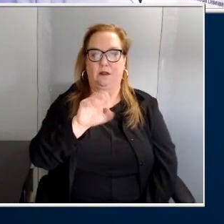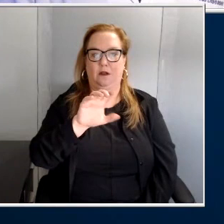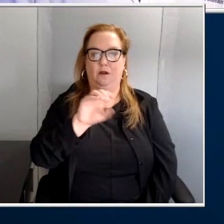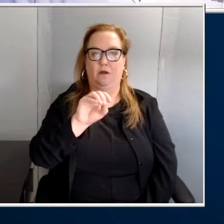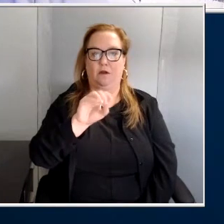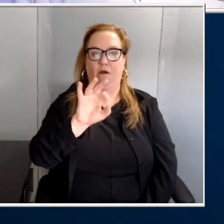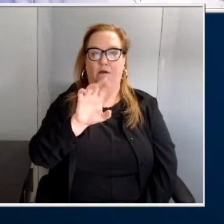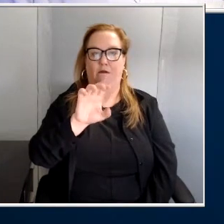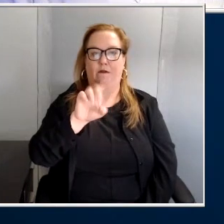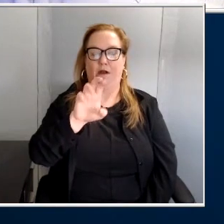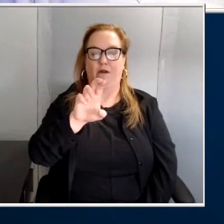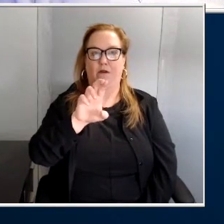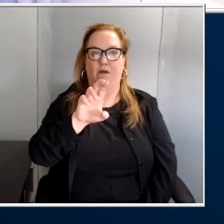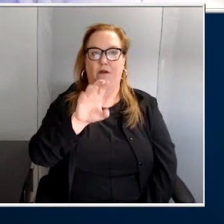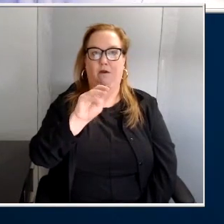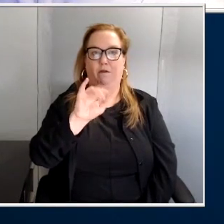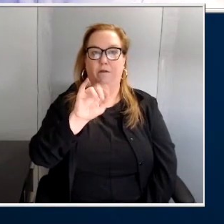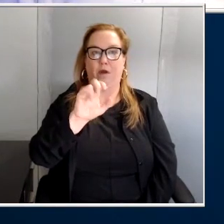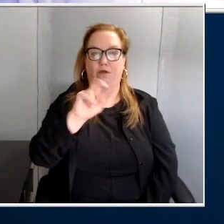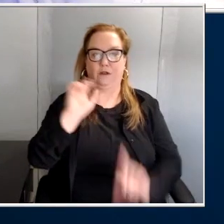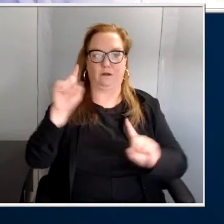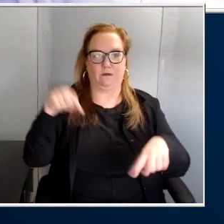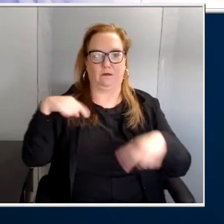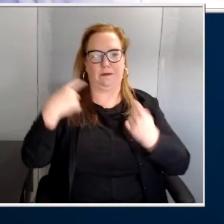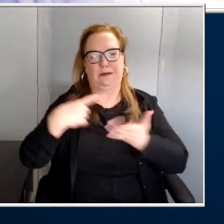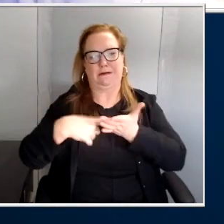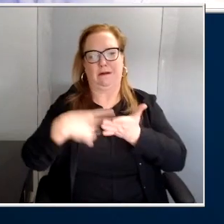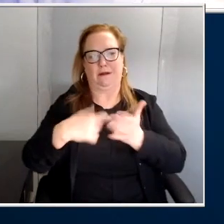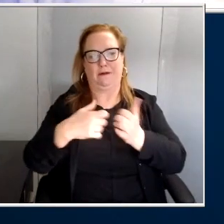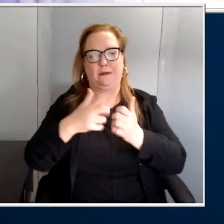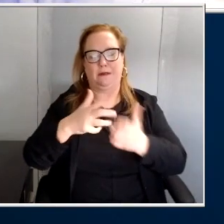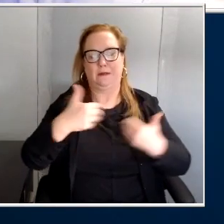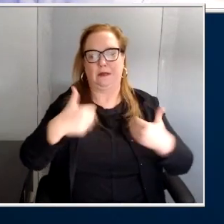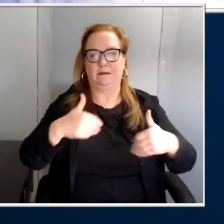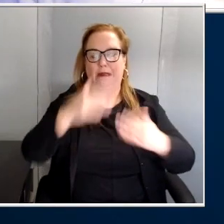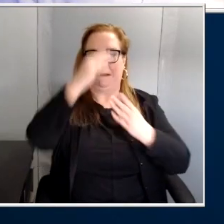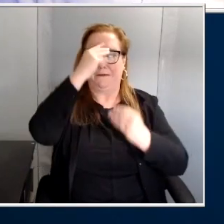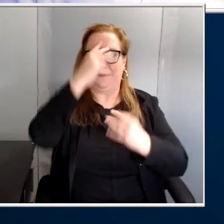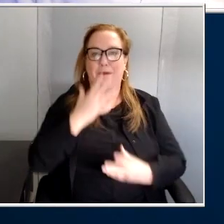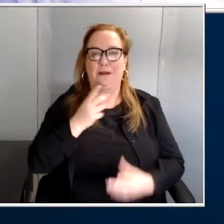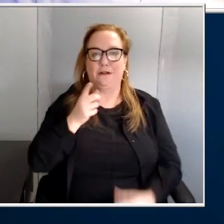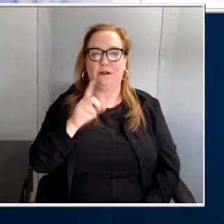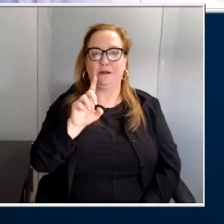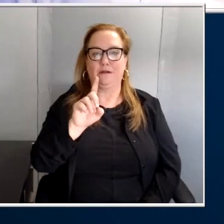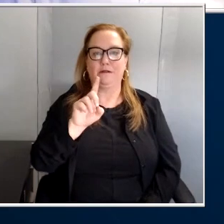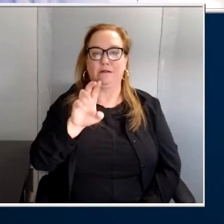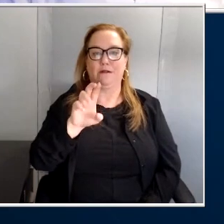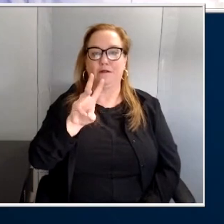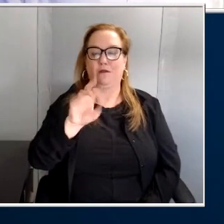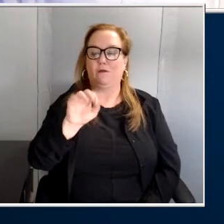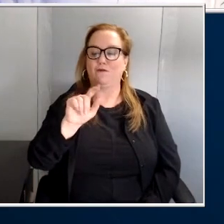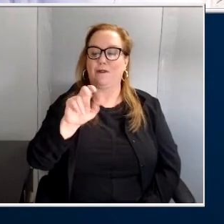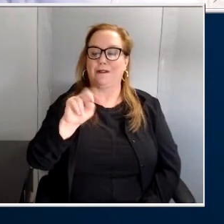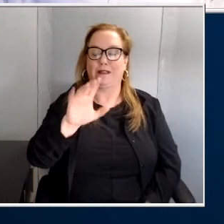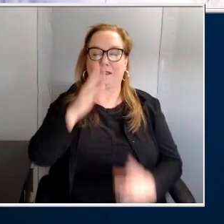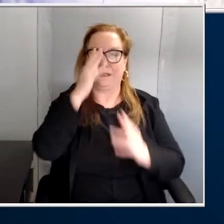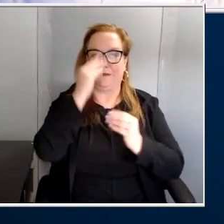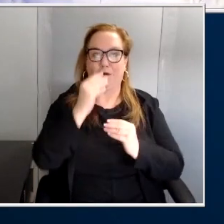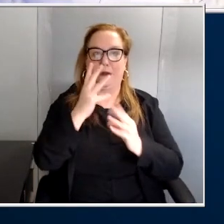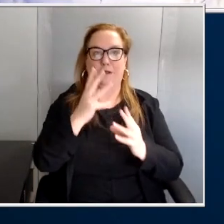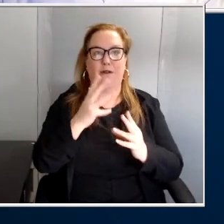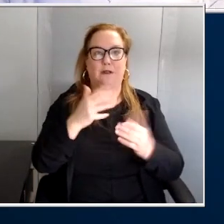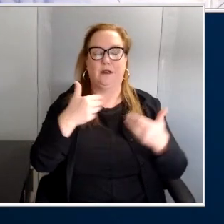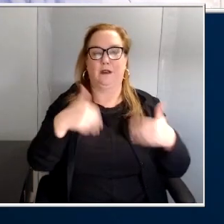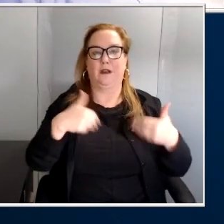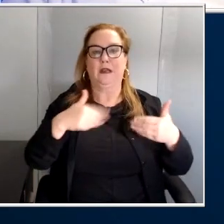conversation with Dr. Watson now for a couple of years, and it's always so informative because I think his story and the information he has is like the bellwether of how things